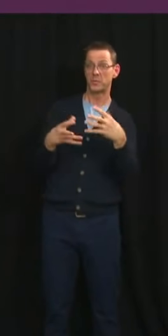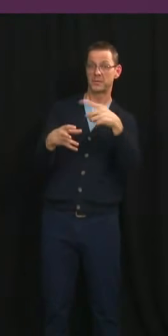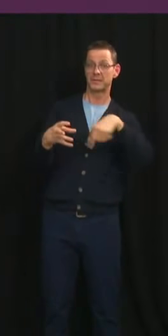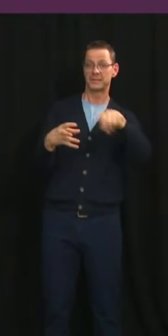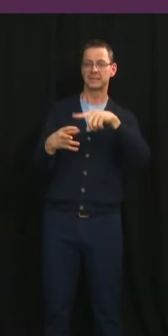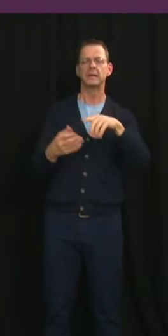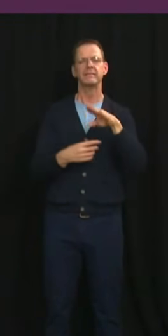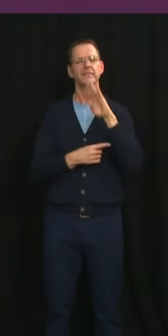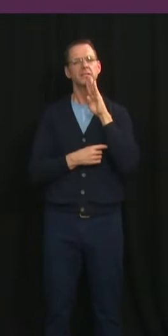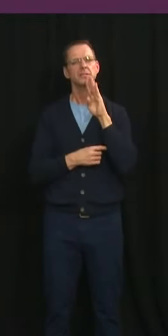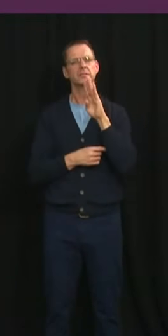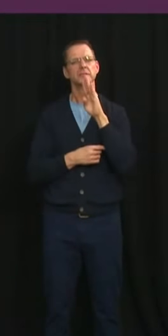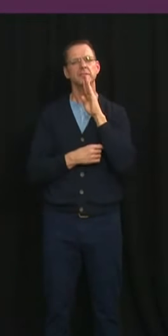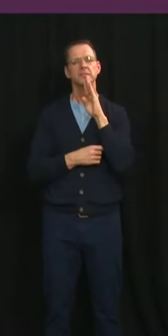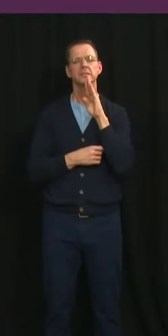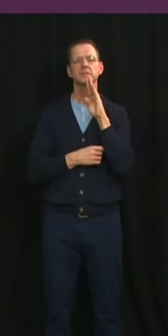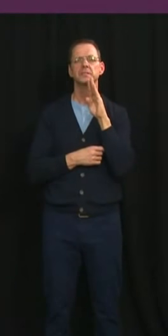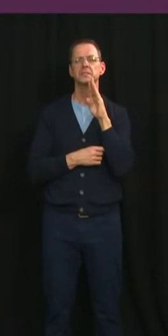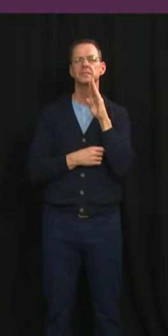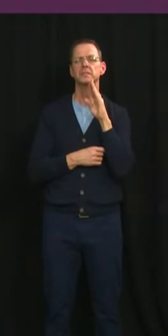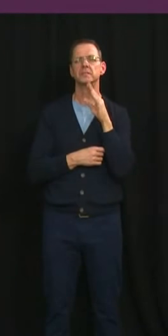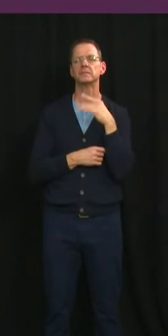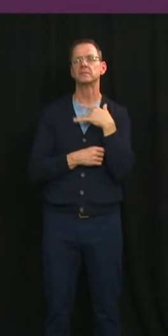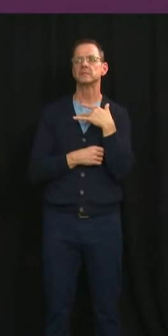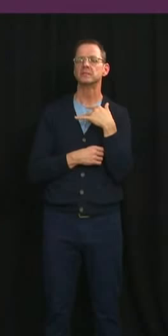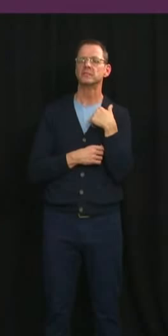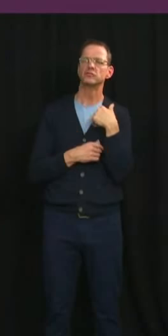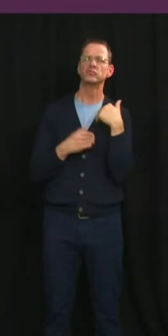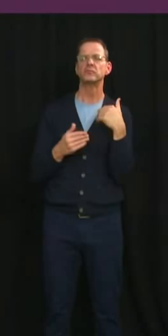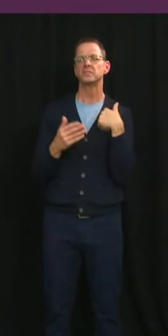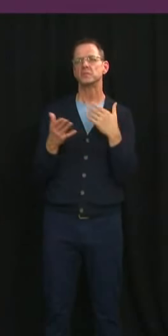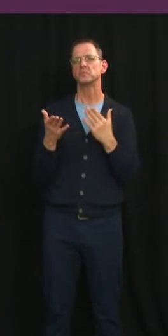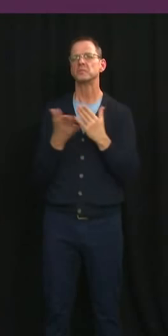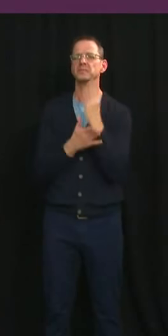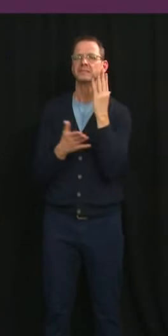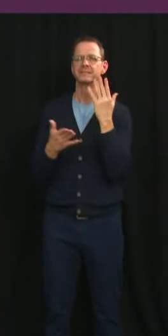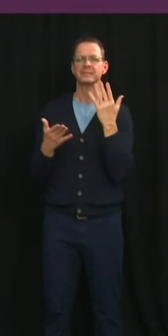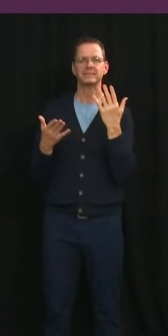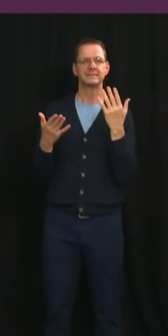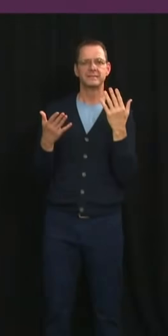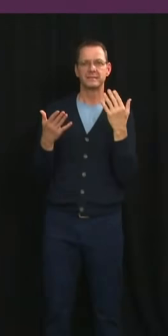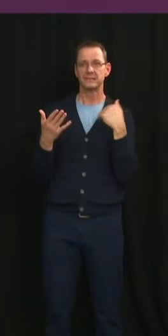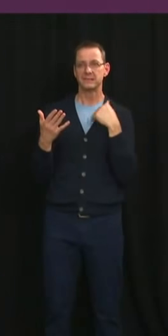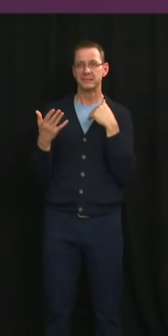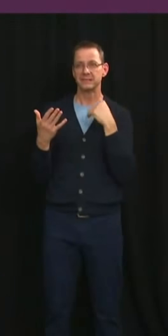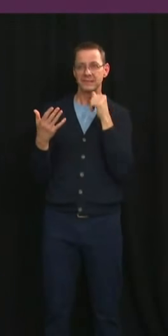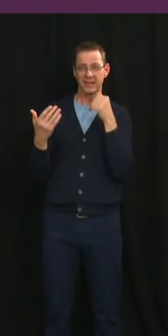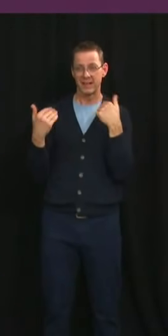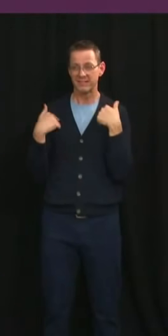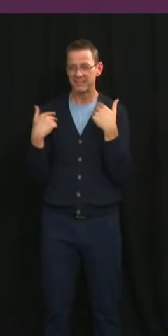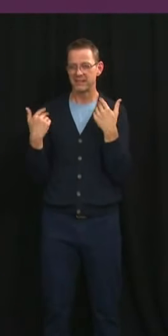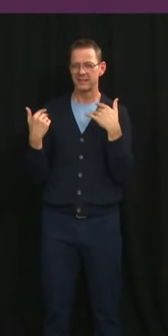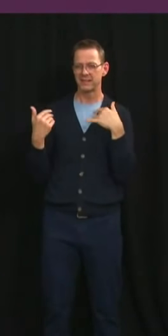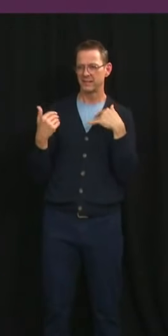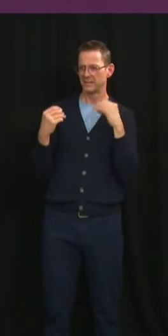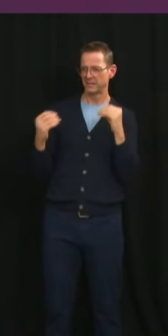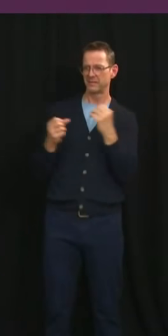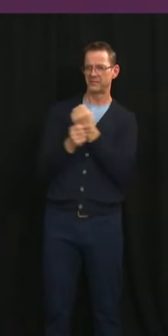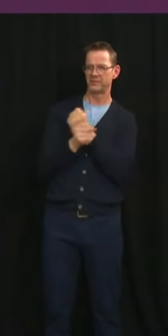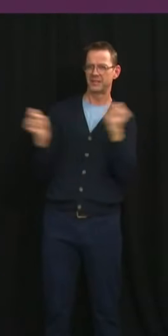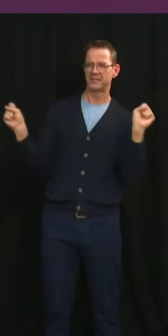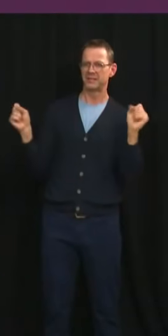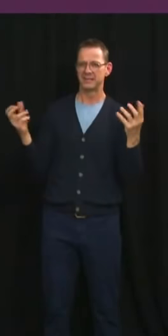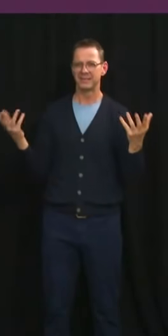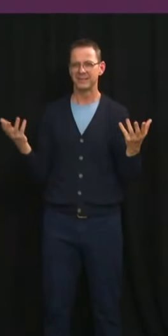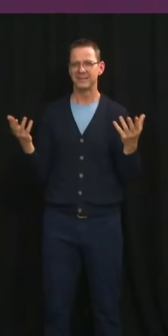freedoms, of the ability of some people to make a living. They are right to raise those concerns. I